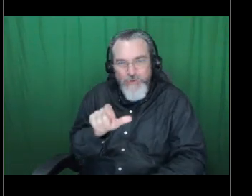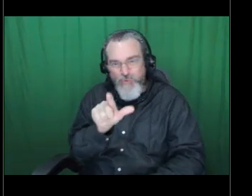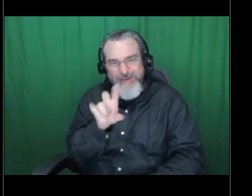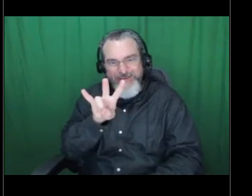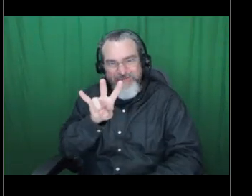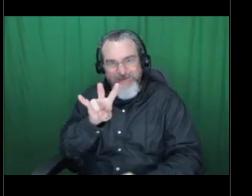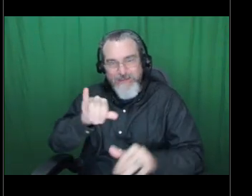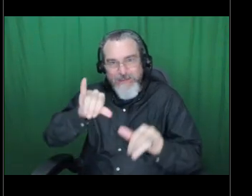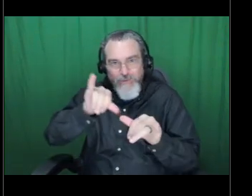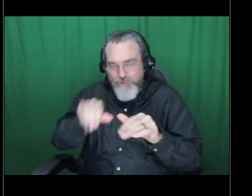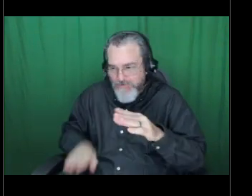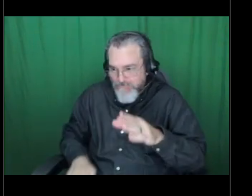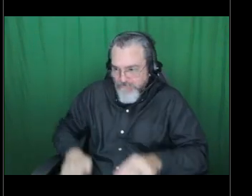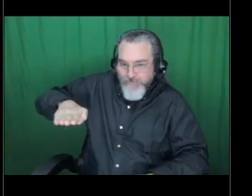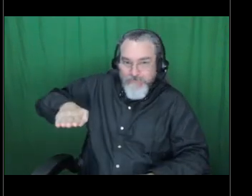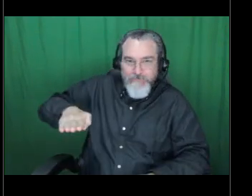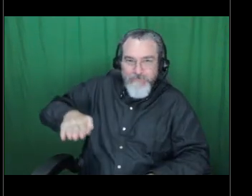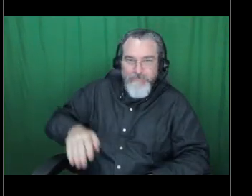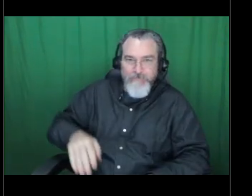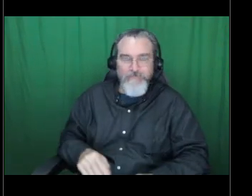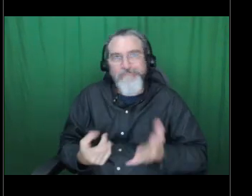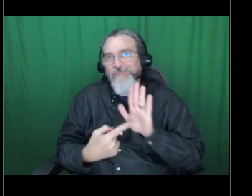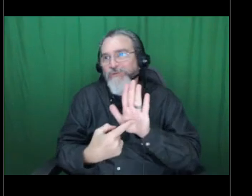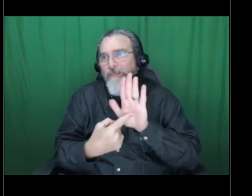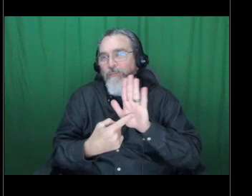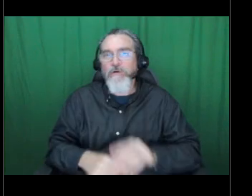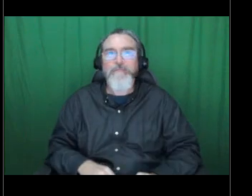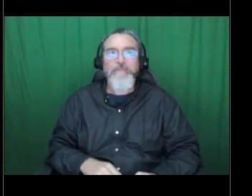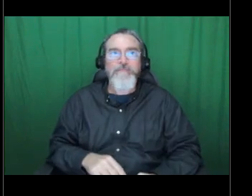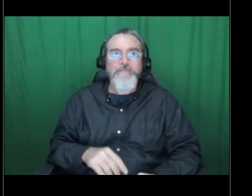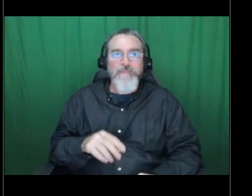include fire extinguisher cabinets,